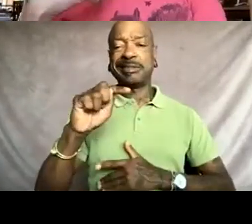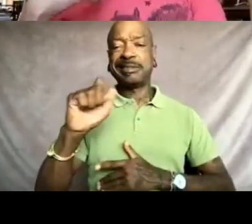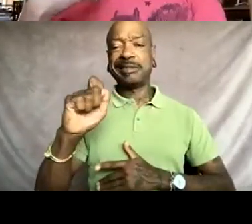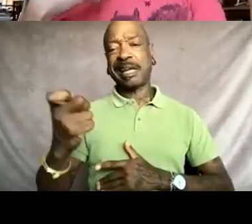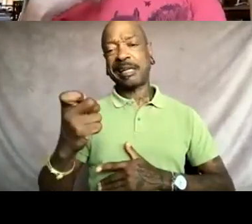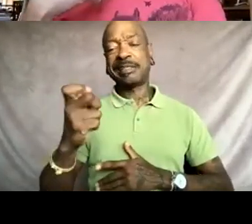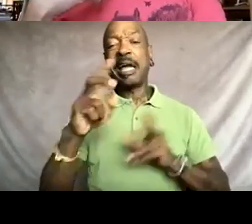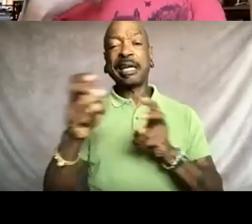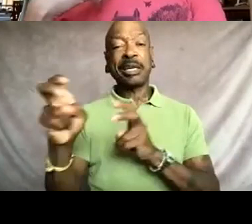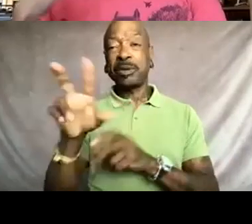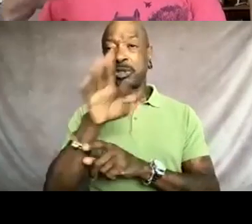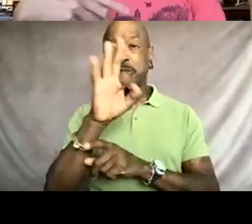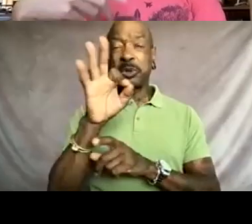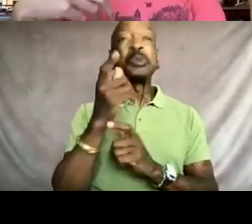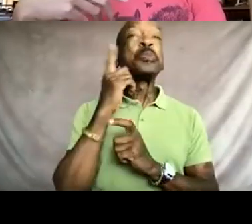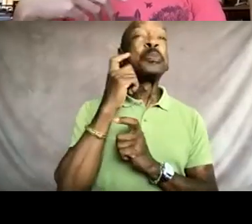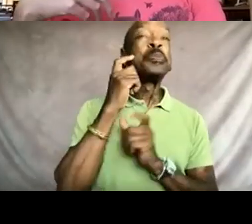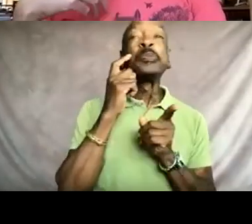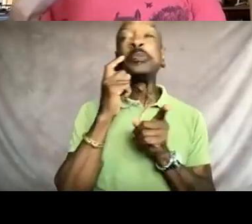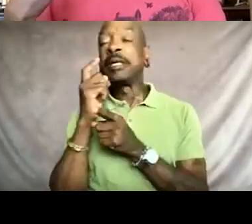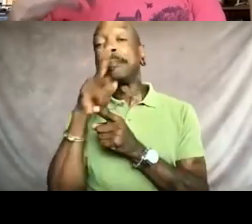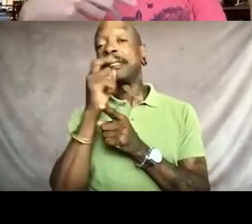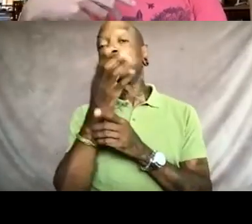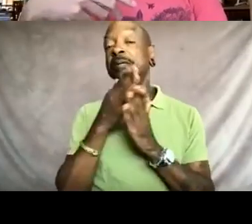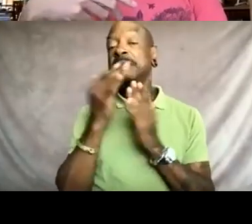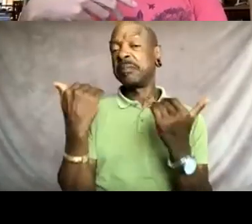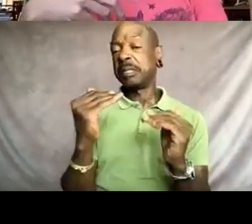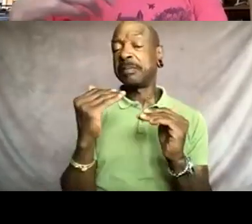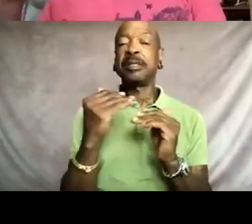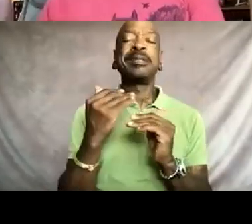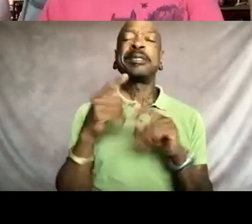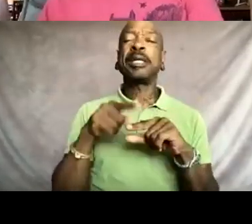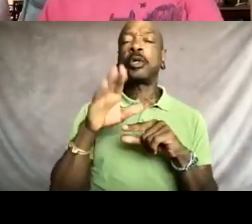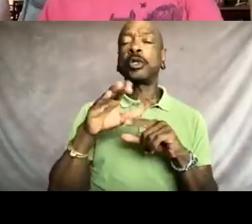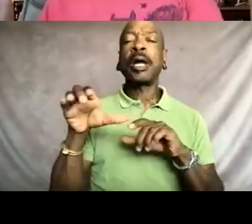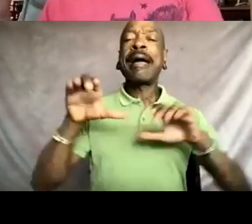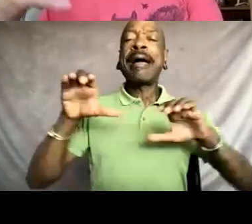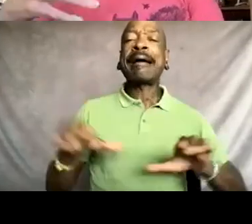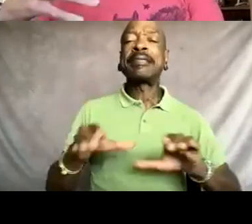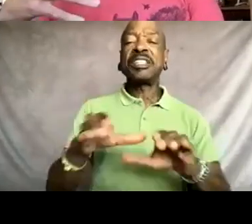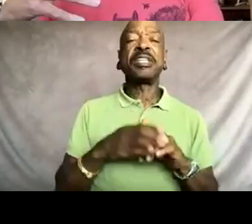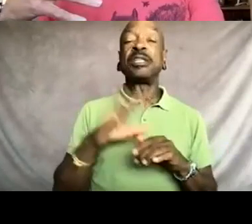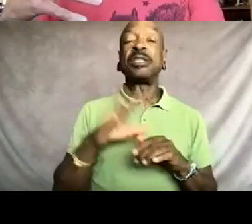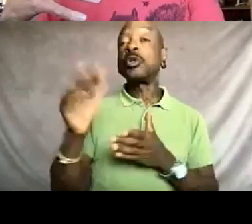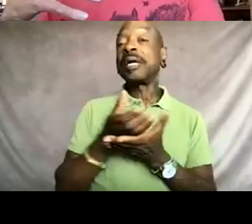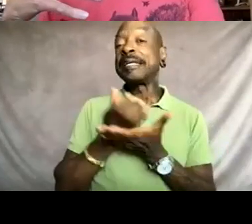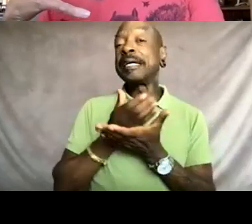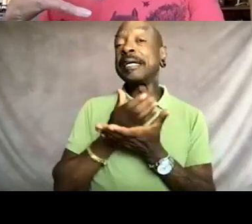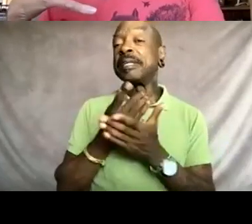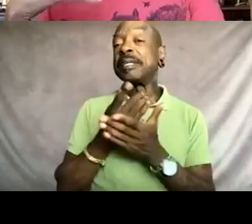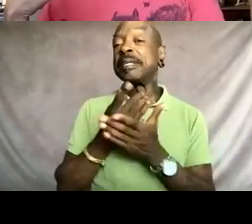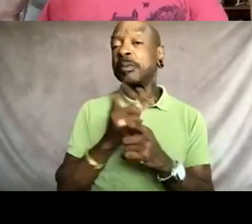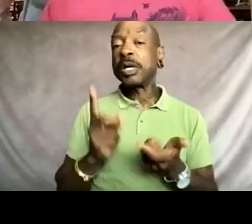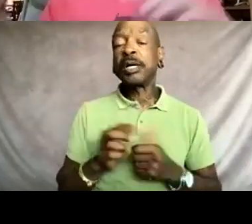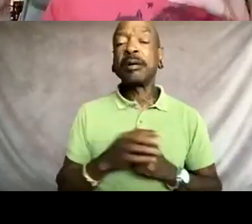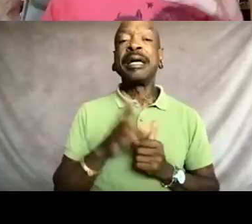because the choice of tax category can come with some limitations on what your activities are, where your income comes from, expenses go to. And sometimes what we see